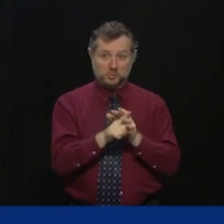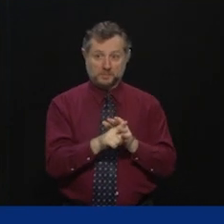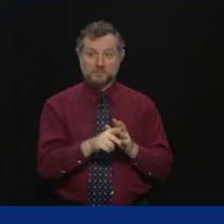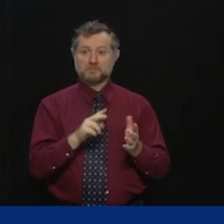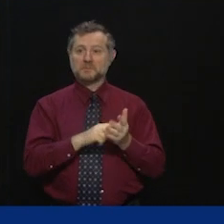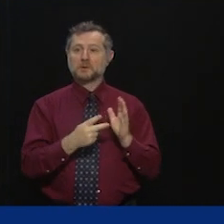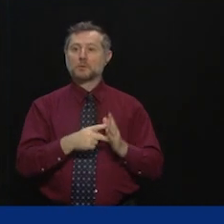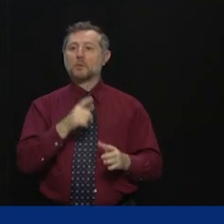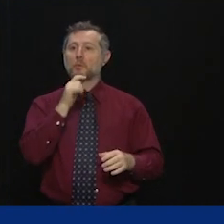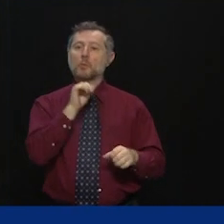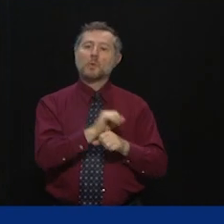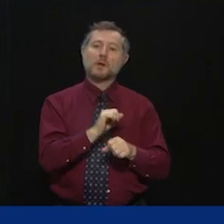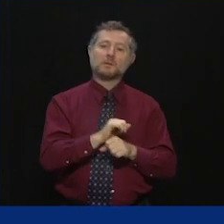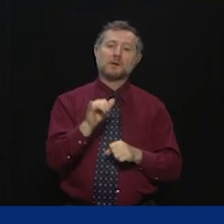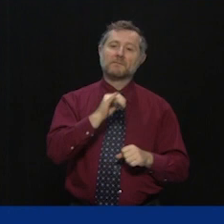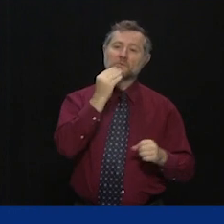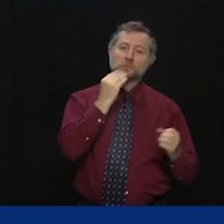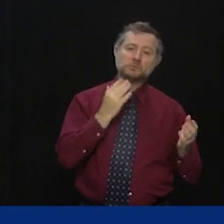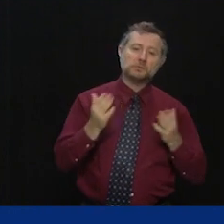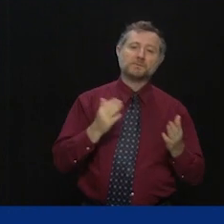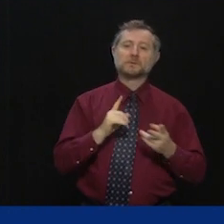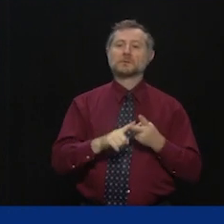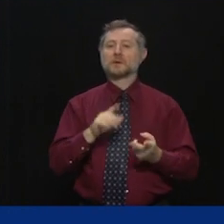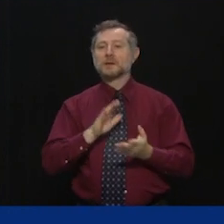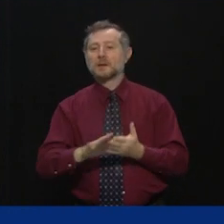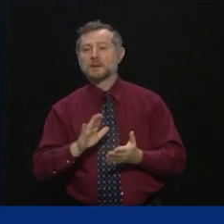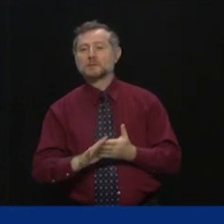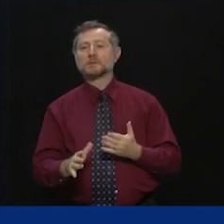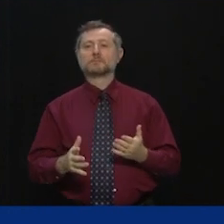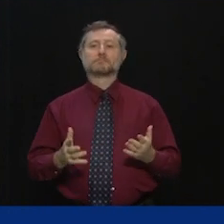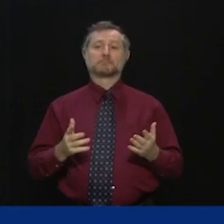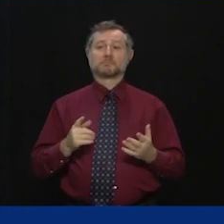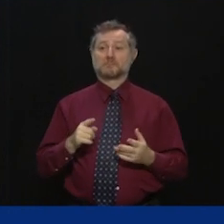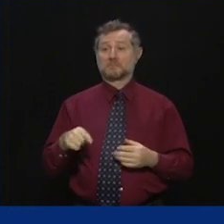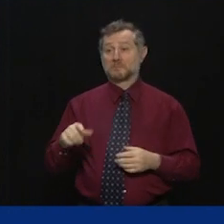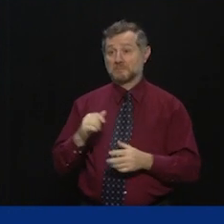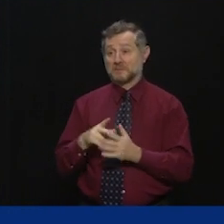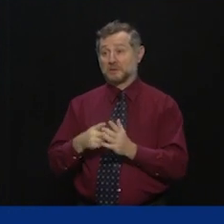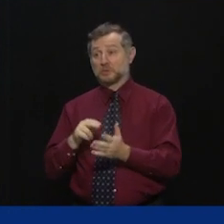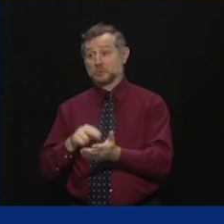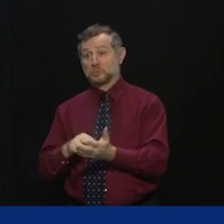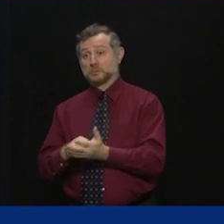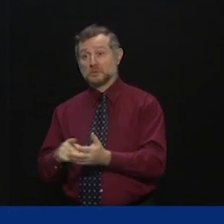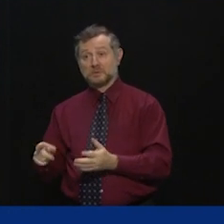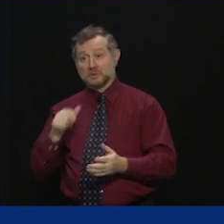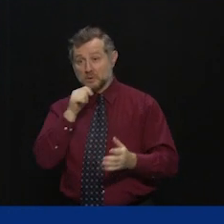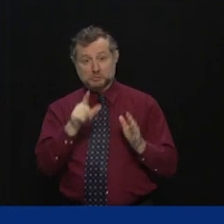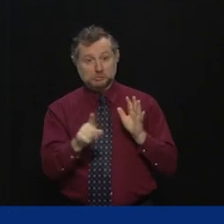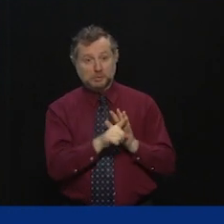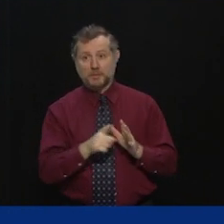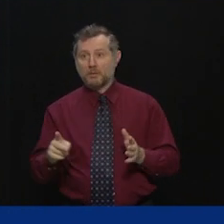service, custodial, other jobs like that, and that nurses will have to pick up the slack and essentially